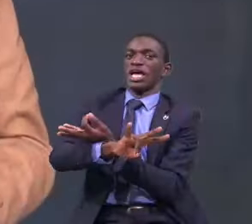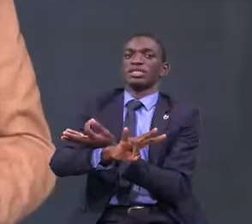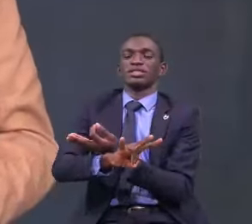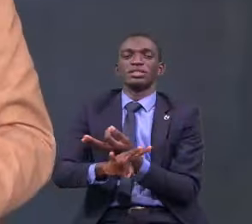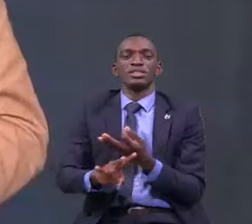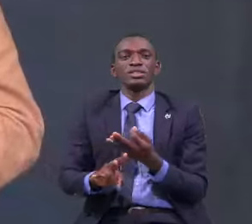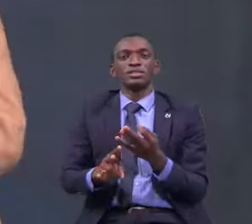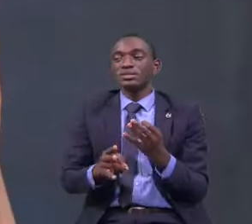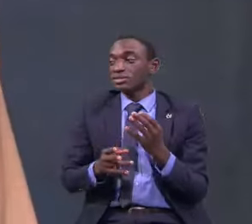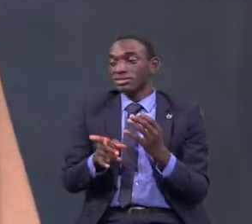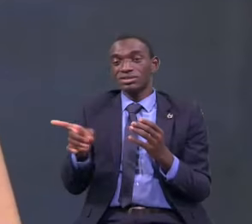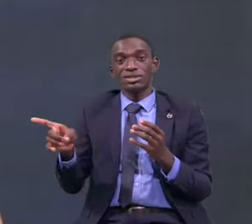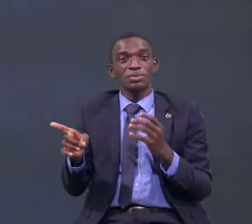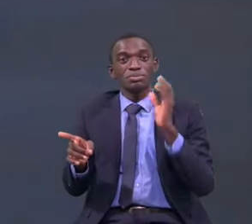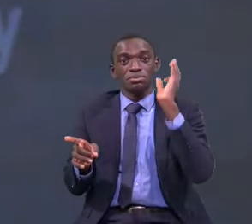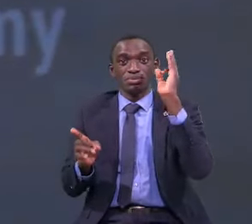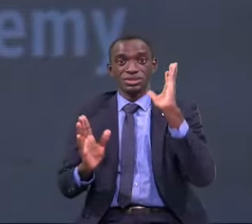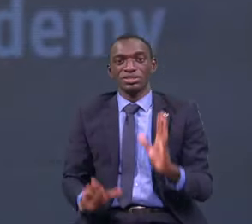just forgot.